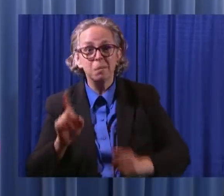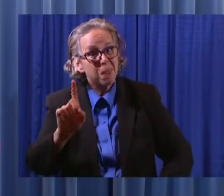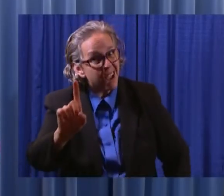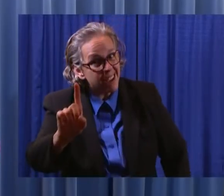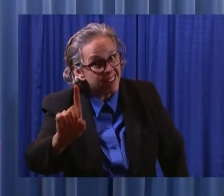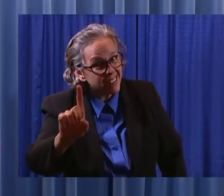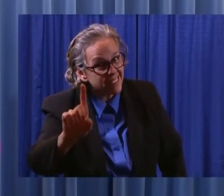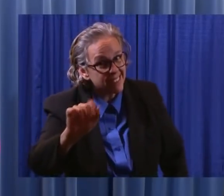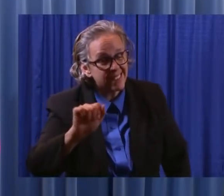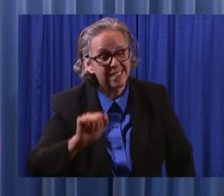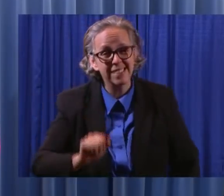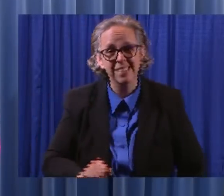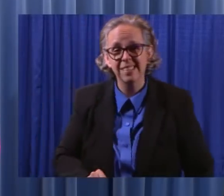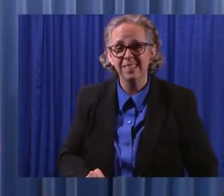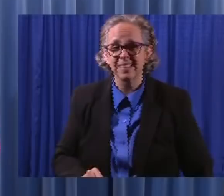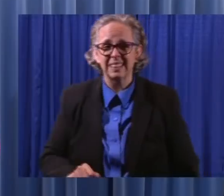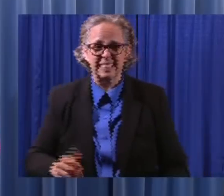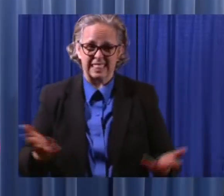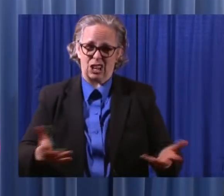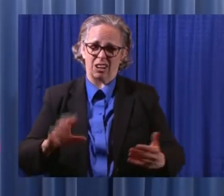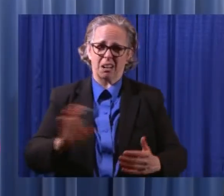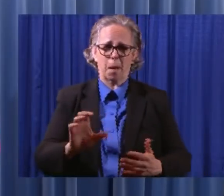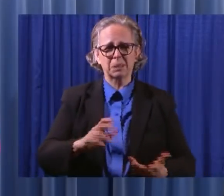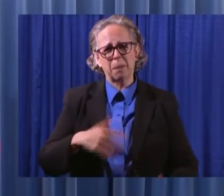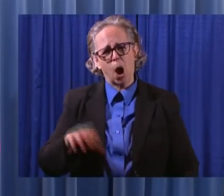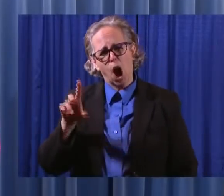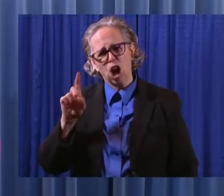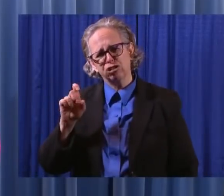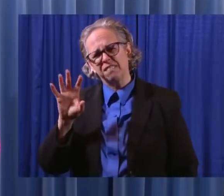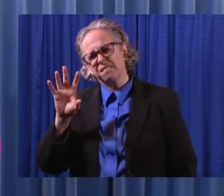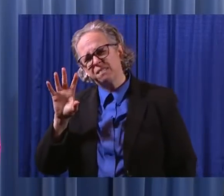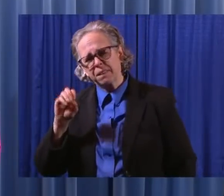for example, maybe 150, 200 of people